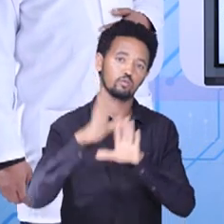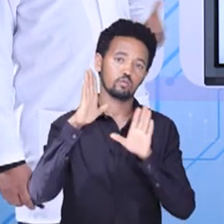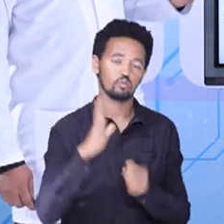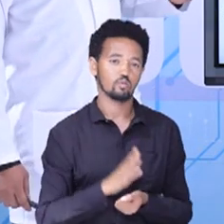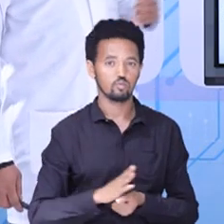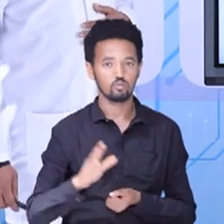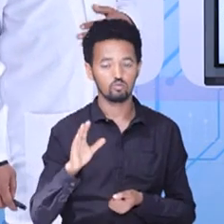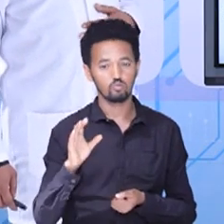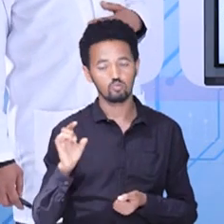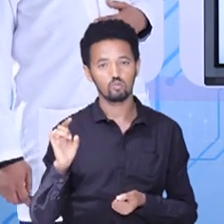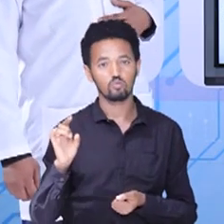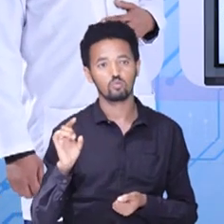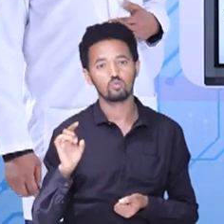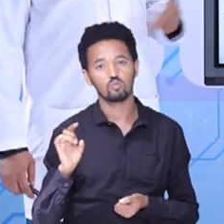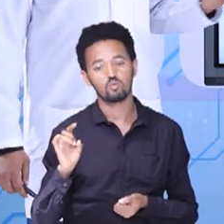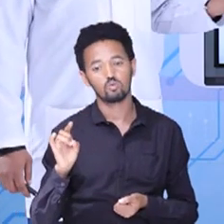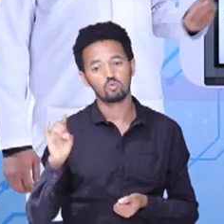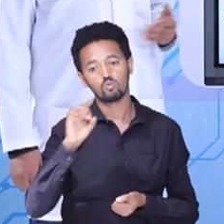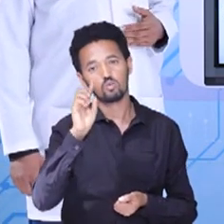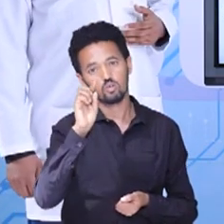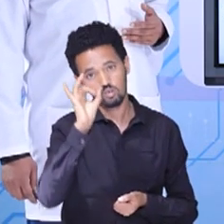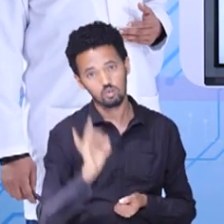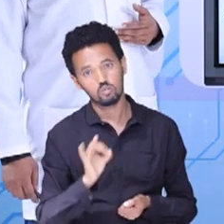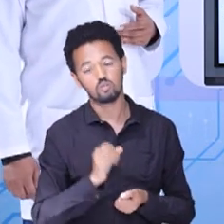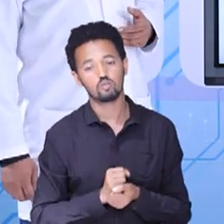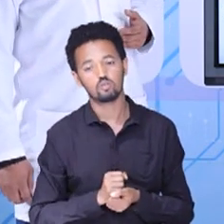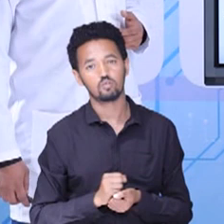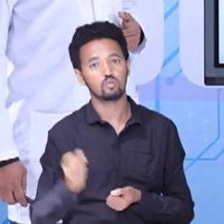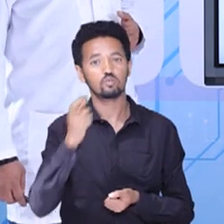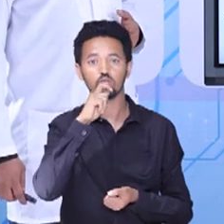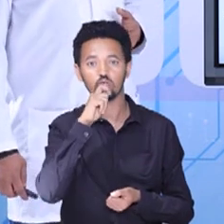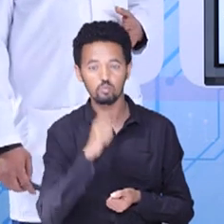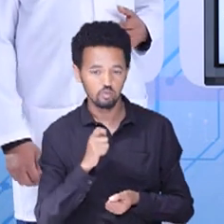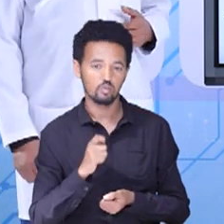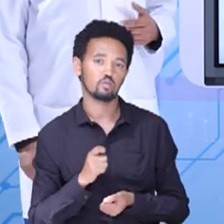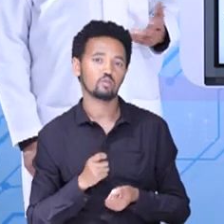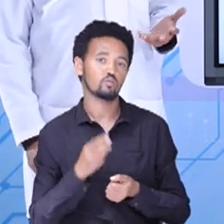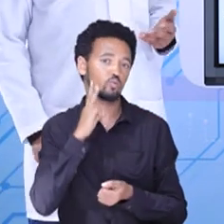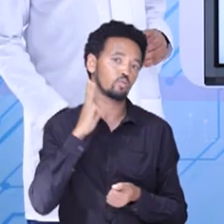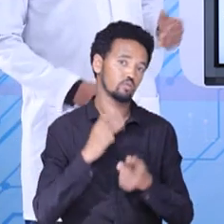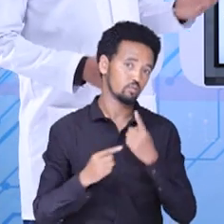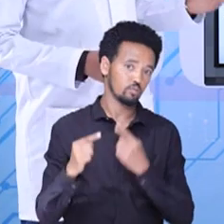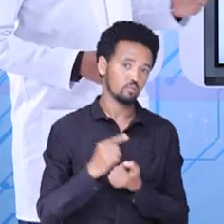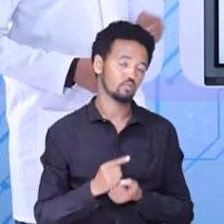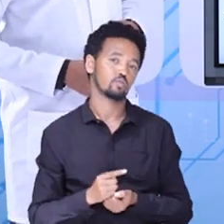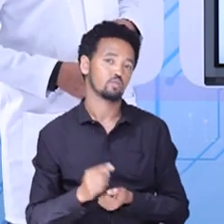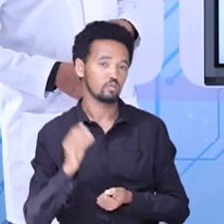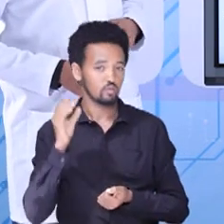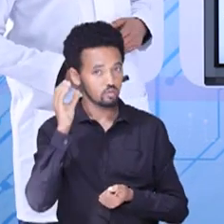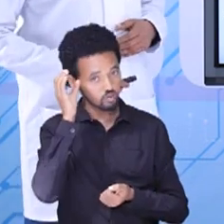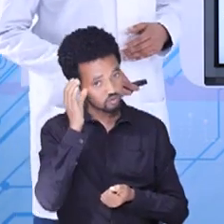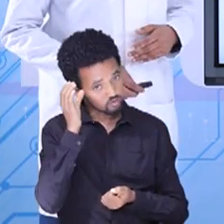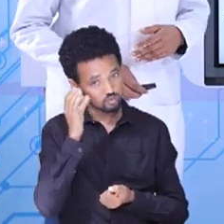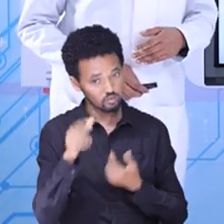Zukwala. Then, at the same time, Mengistu was badly wounded and captured. The coup